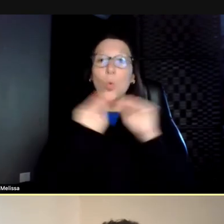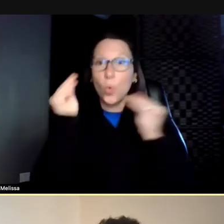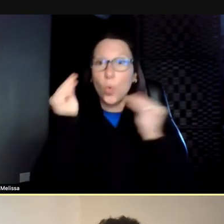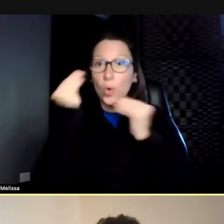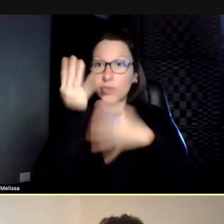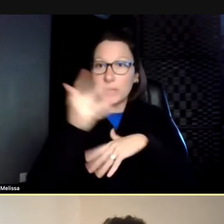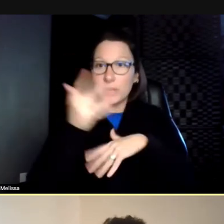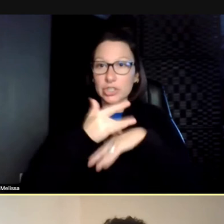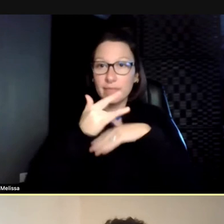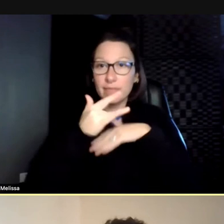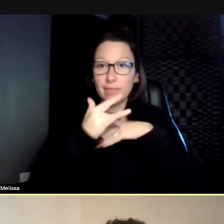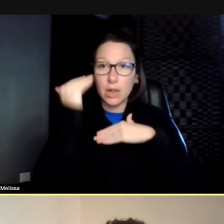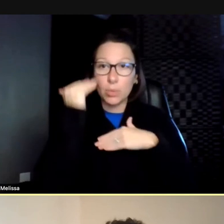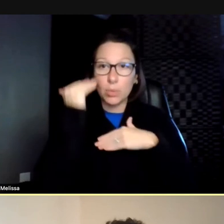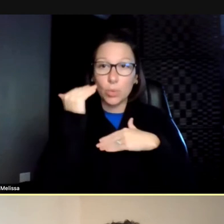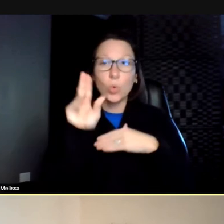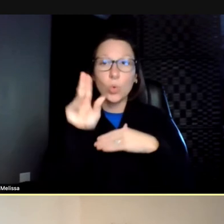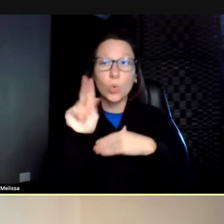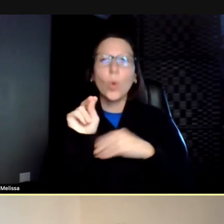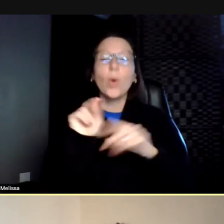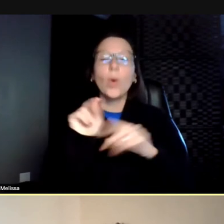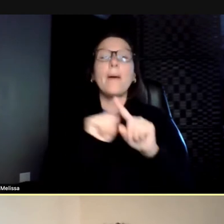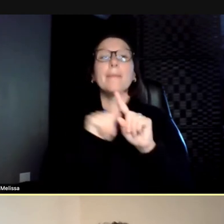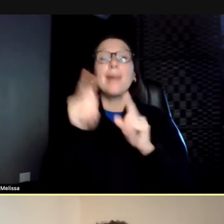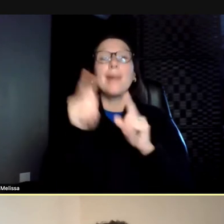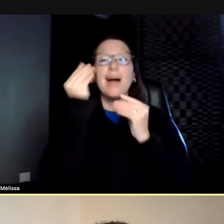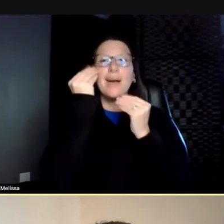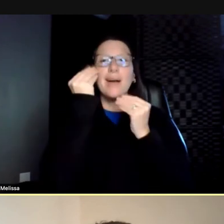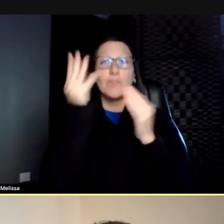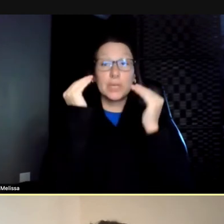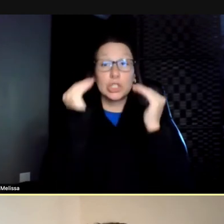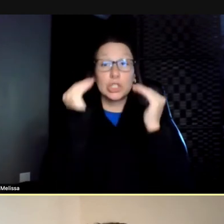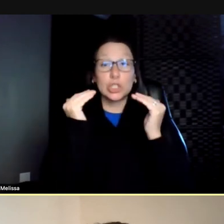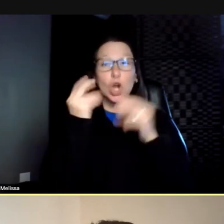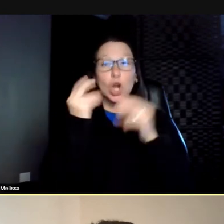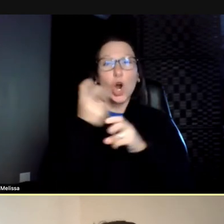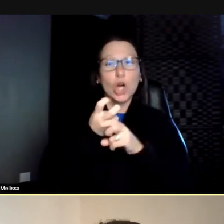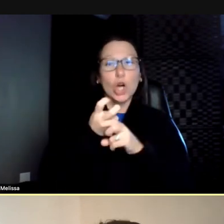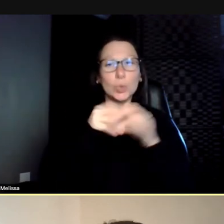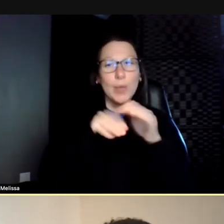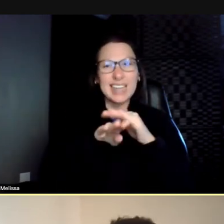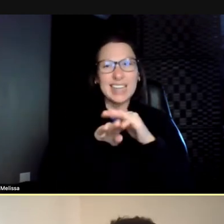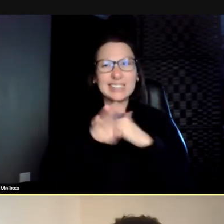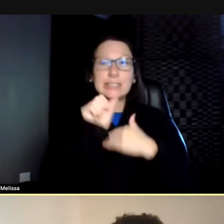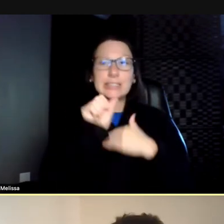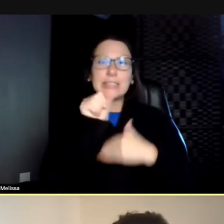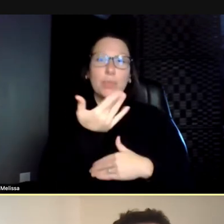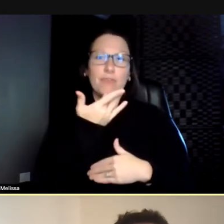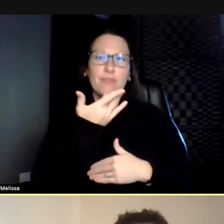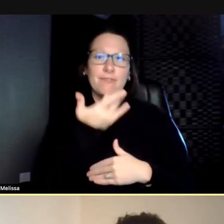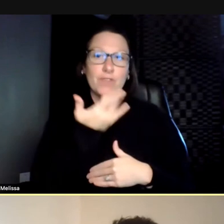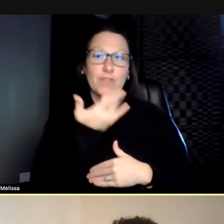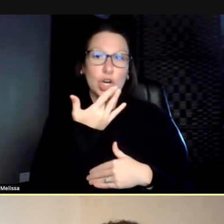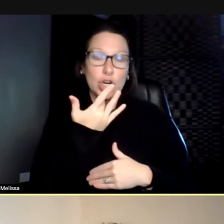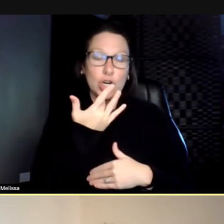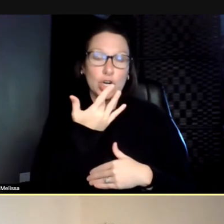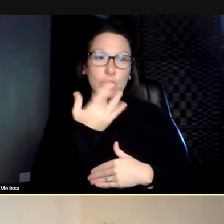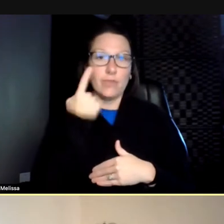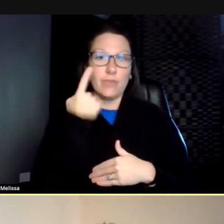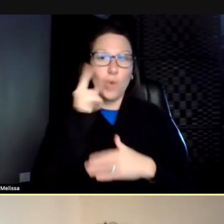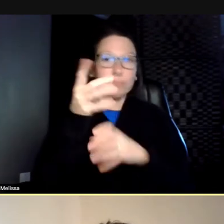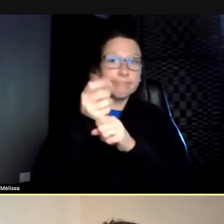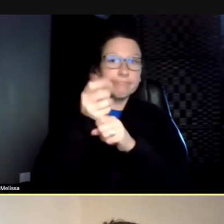field. It means that information in the lower field is more difficult to access, and it's not a preferred field for getting